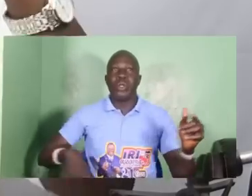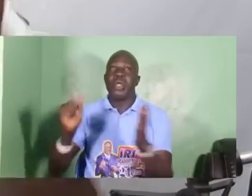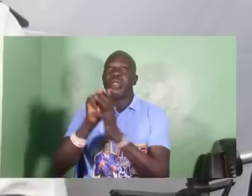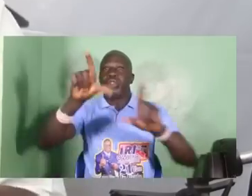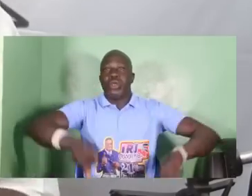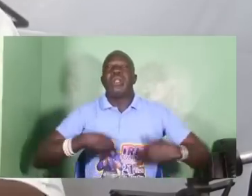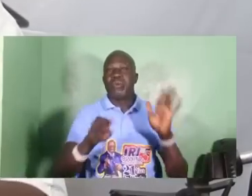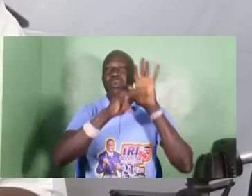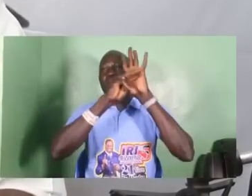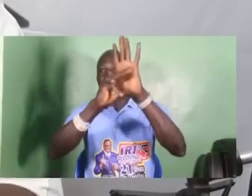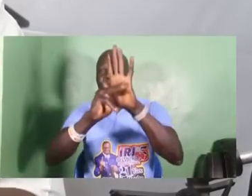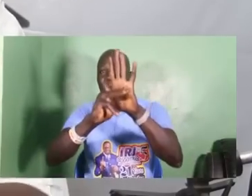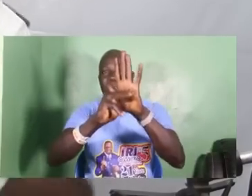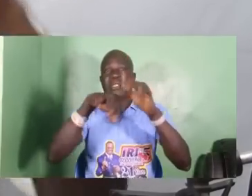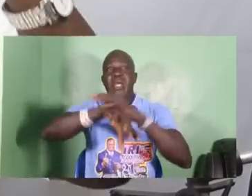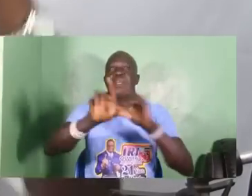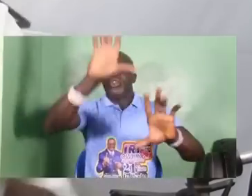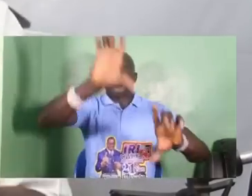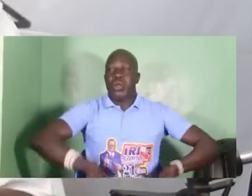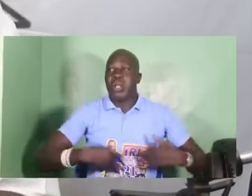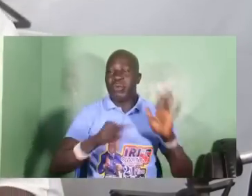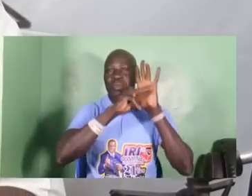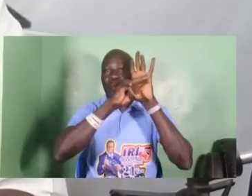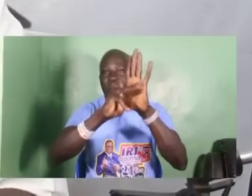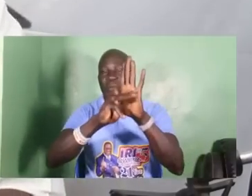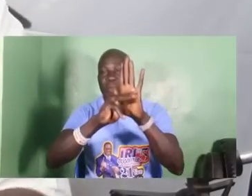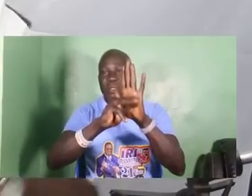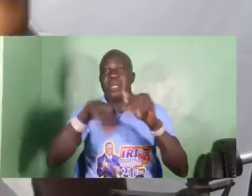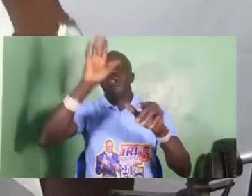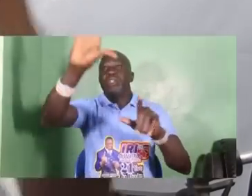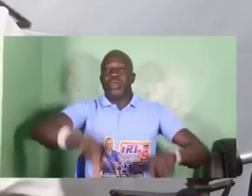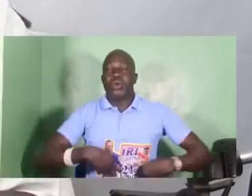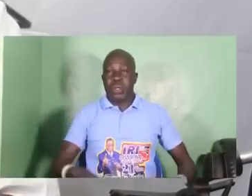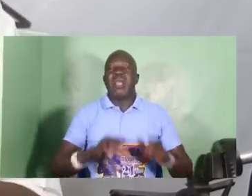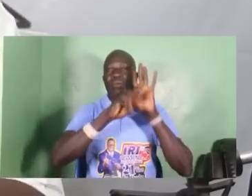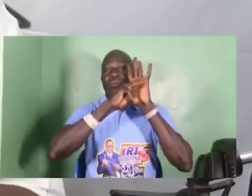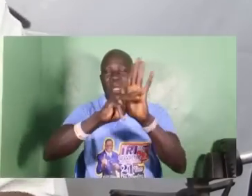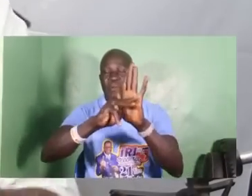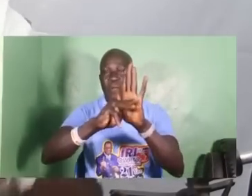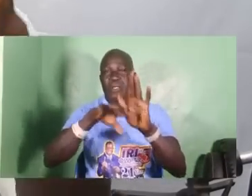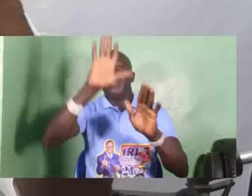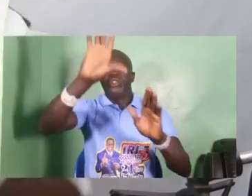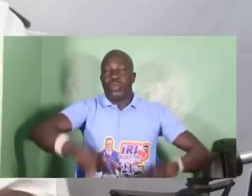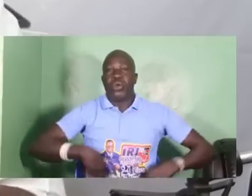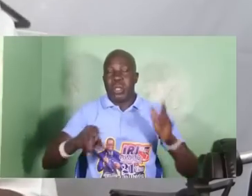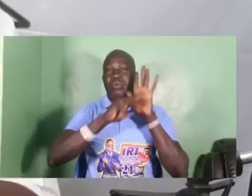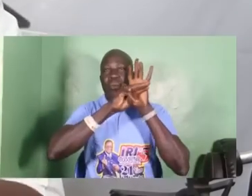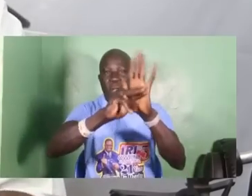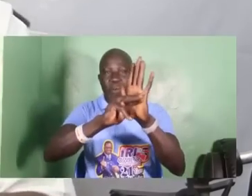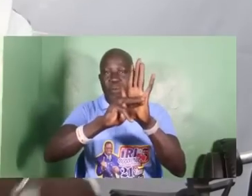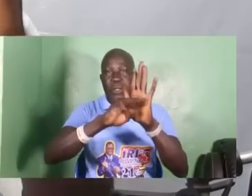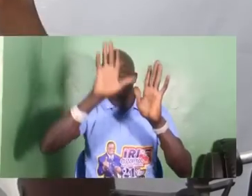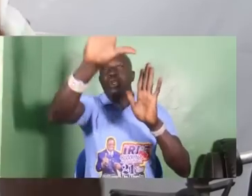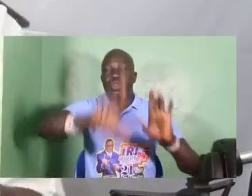Jesus. Your life manifest. Your life manifest. Your life manifest. Your